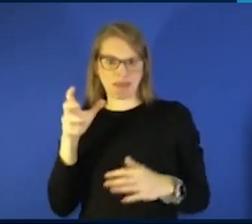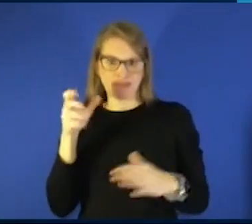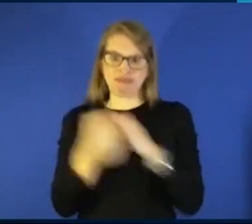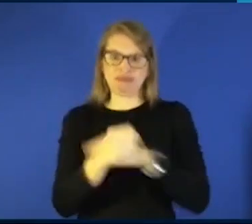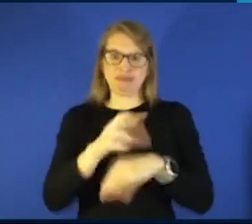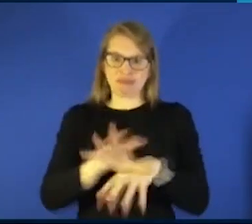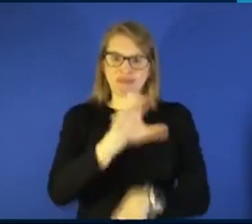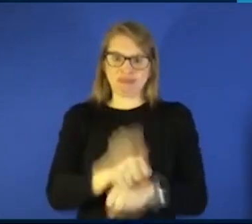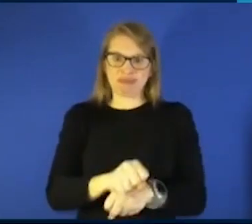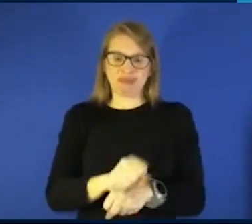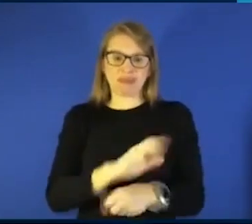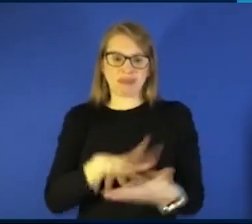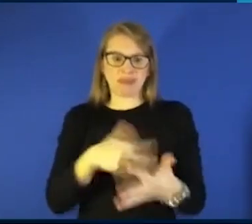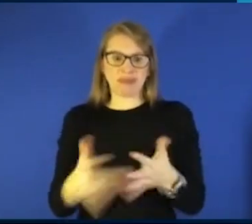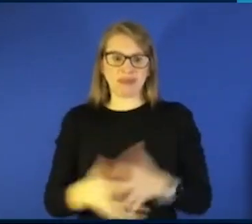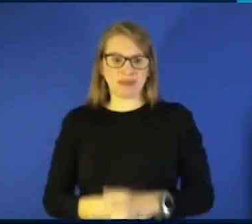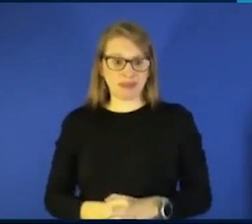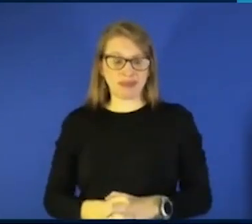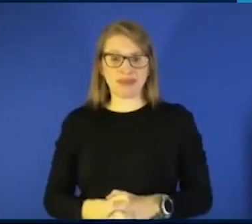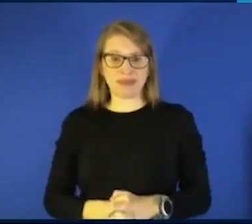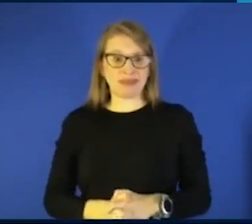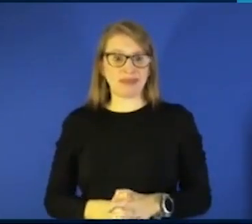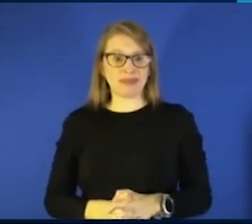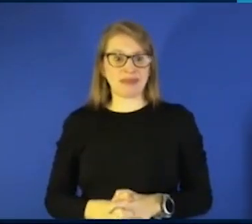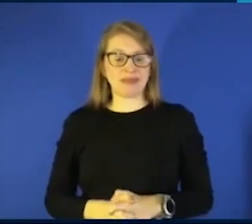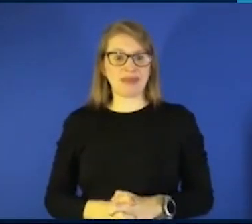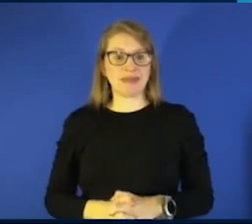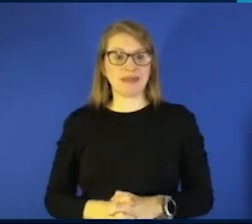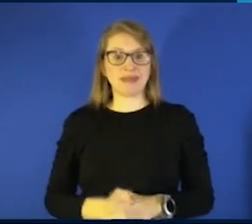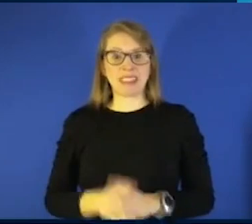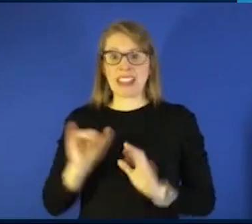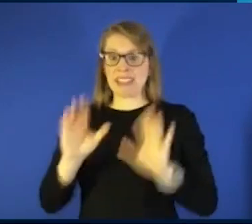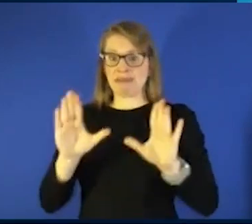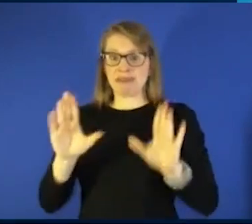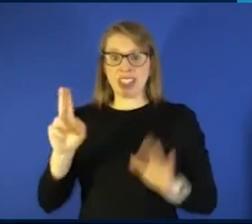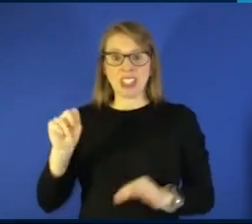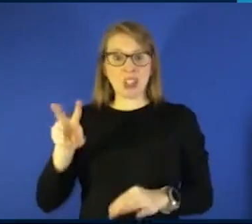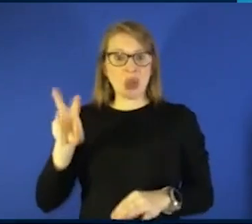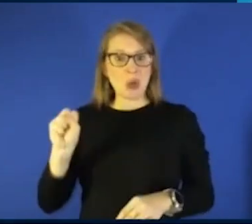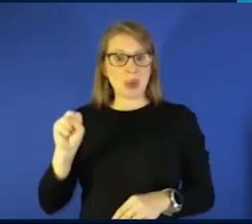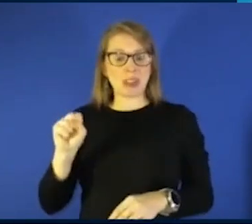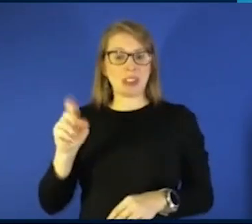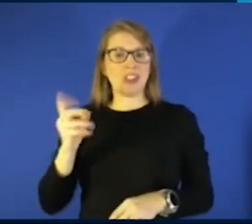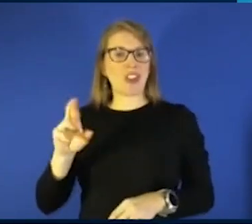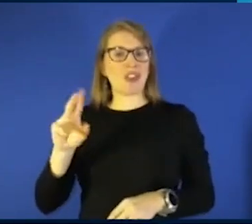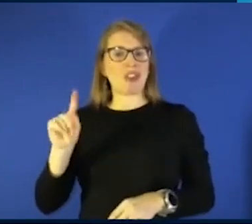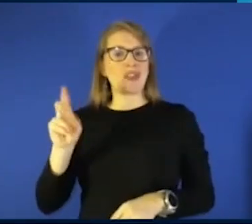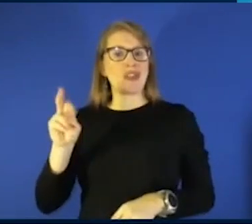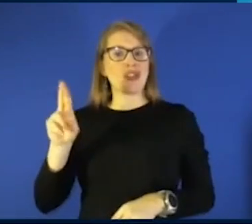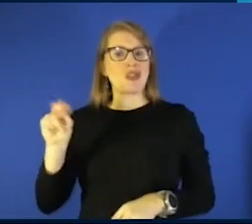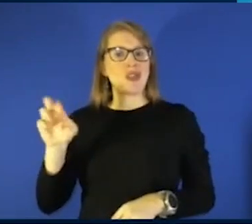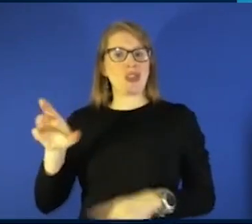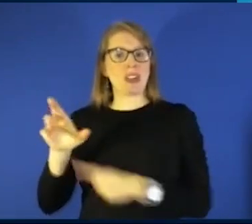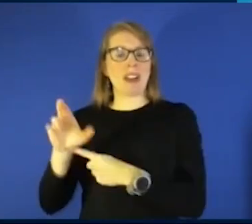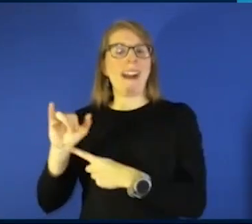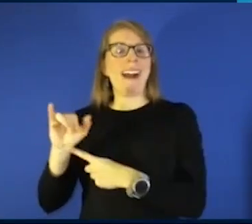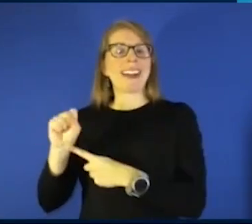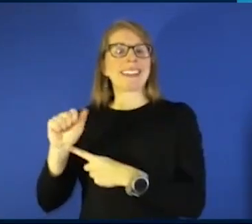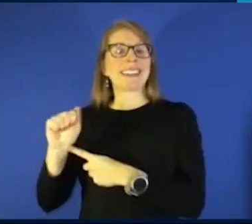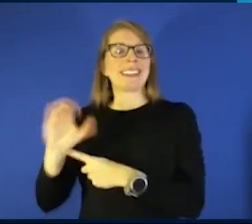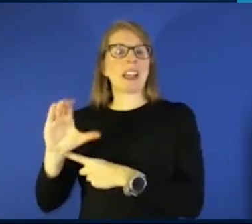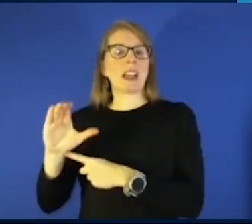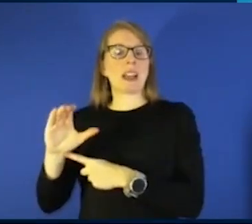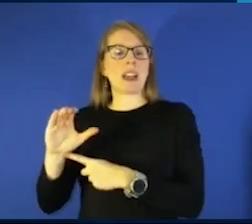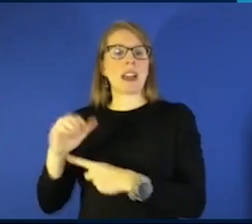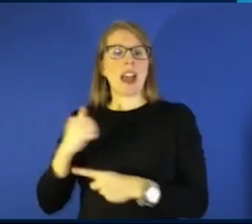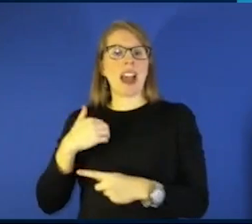wonderful answer, Dr. Turner. Isaac has a question, and I think it's a long question, but at the end I think